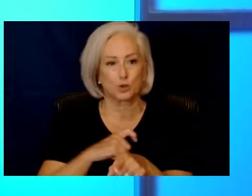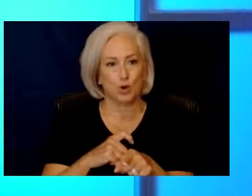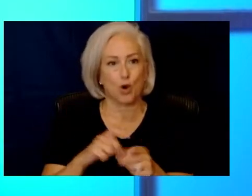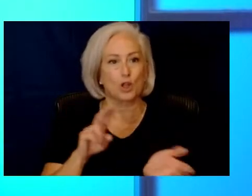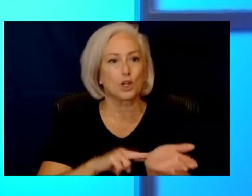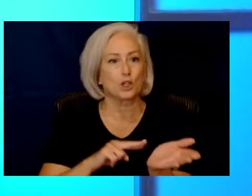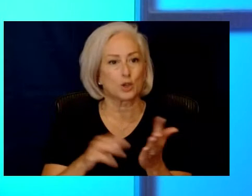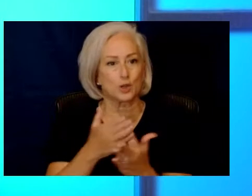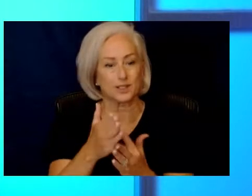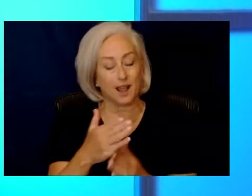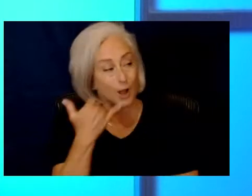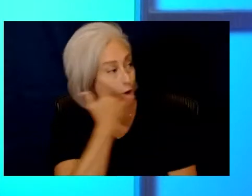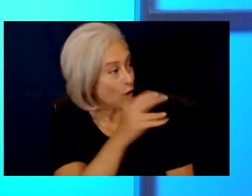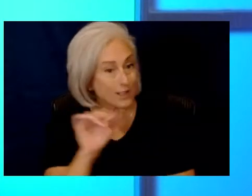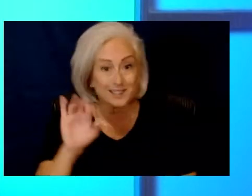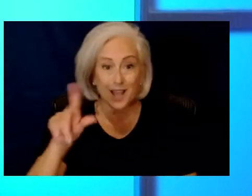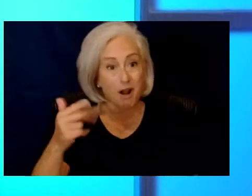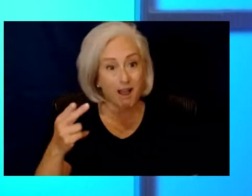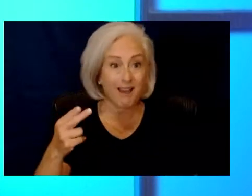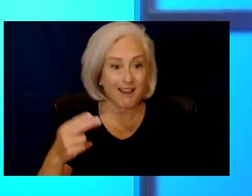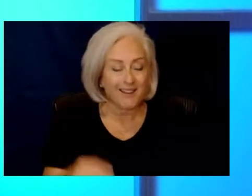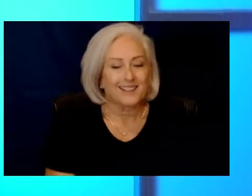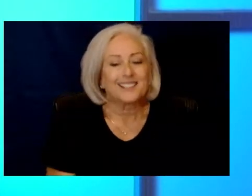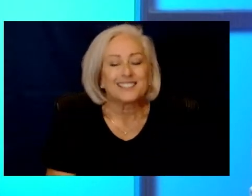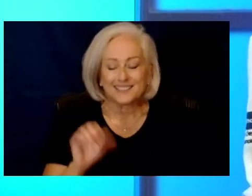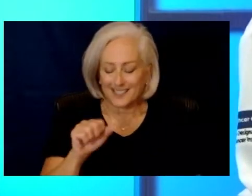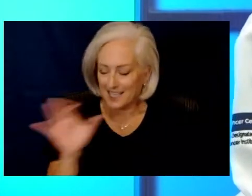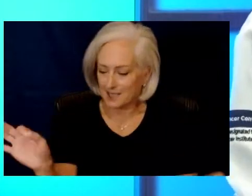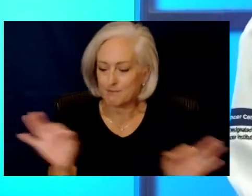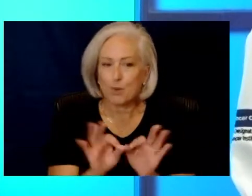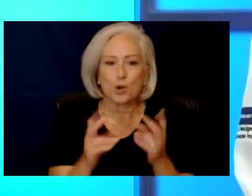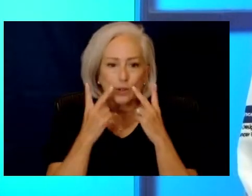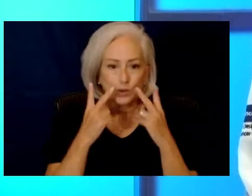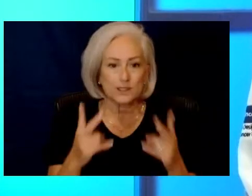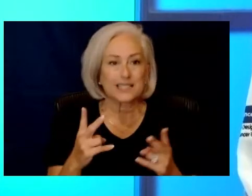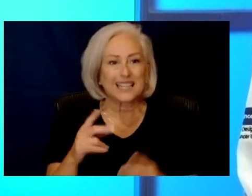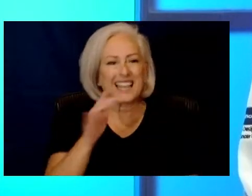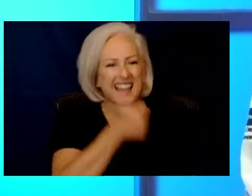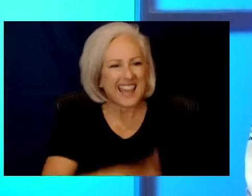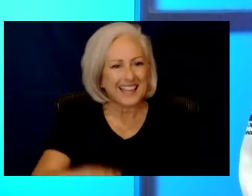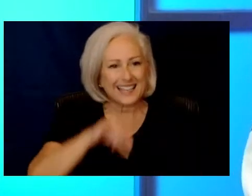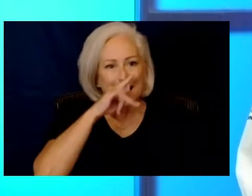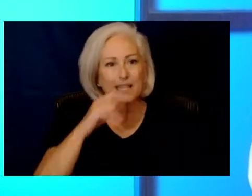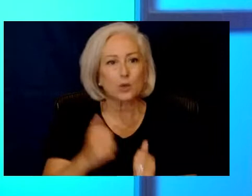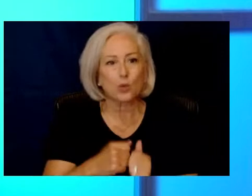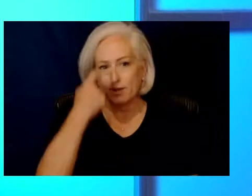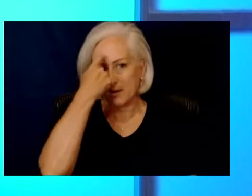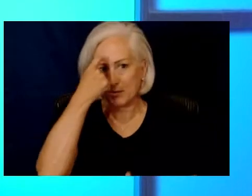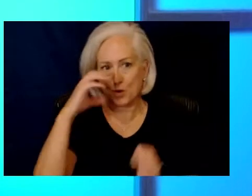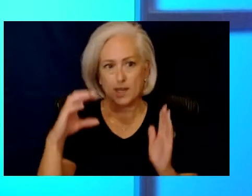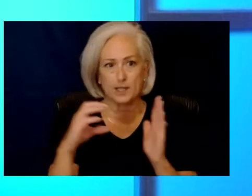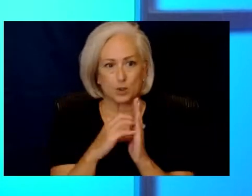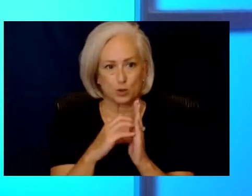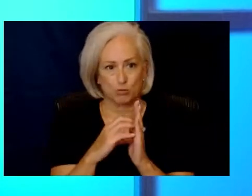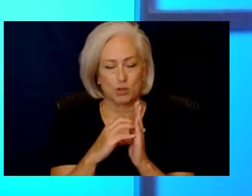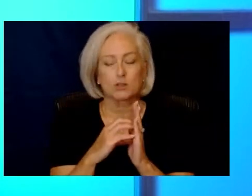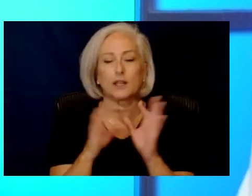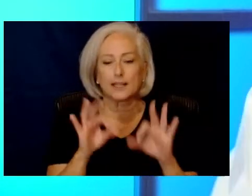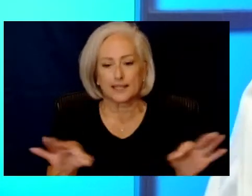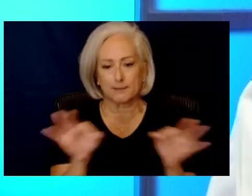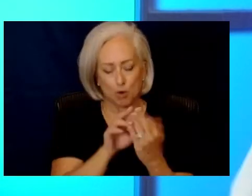line. Really, I think that's important for us to see. A kid with a brain tumor, I think it's worthwhile for us to think about, look at the records and see proton therapy is